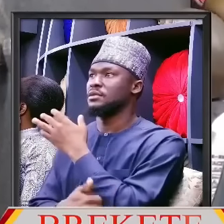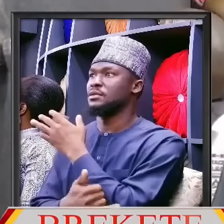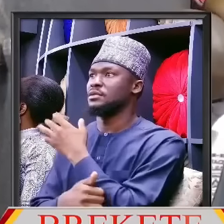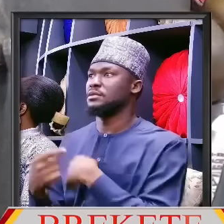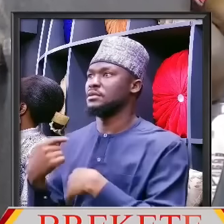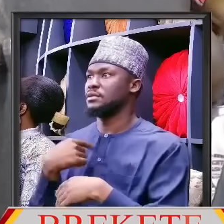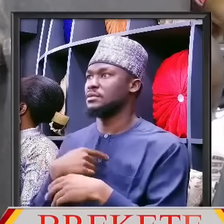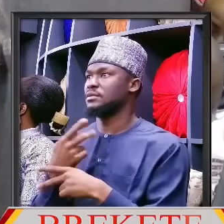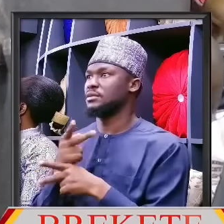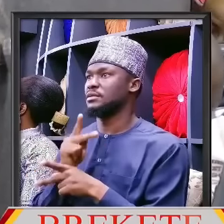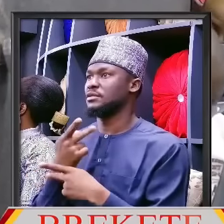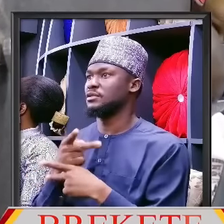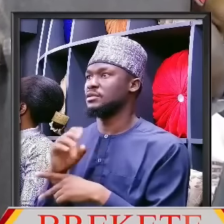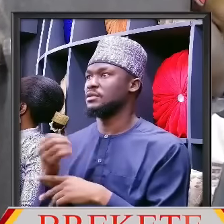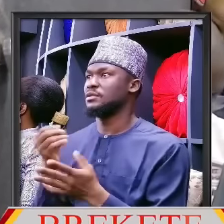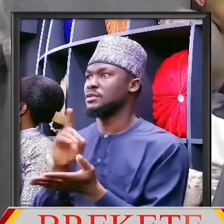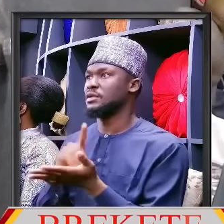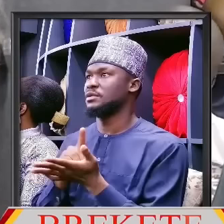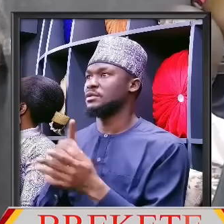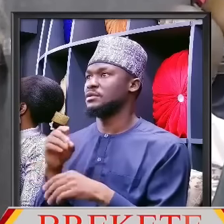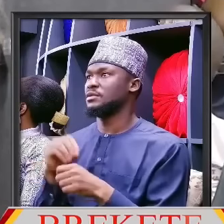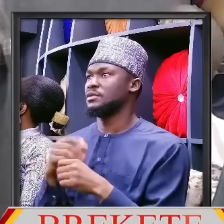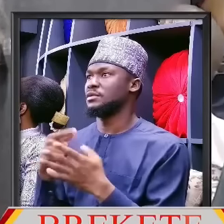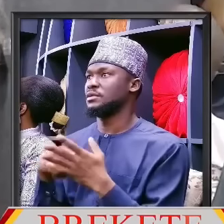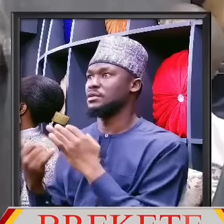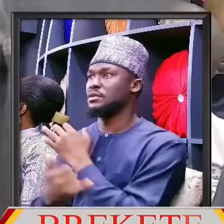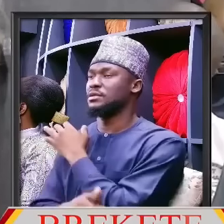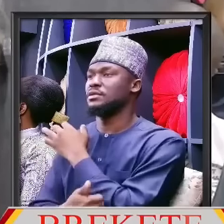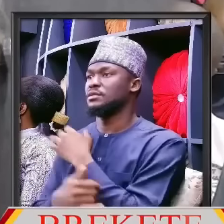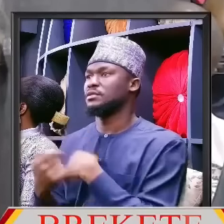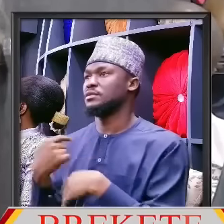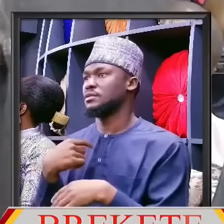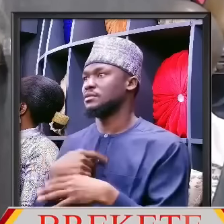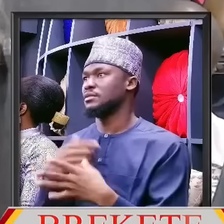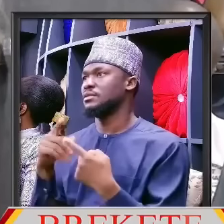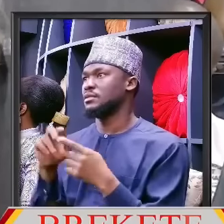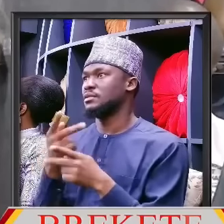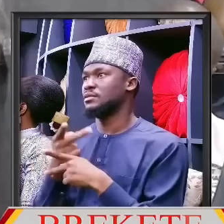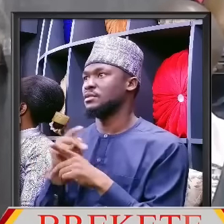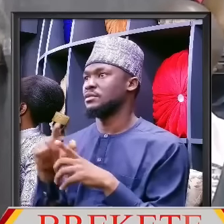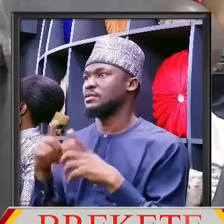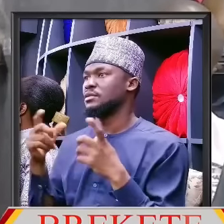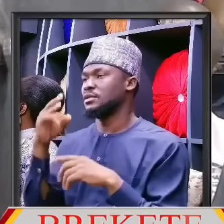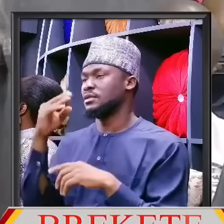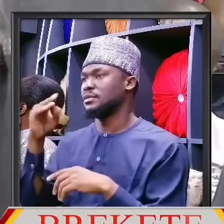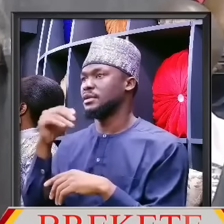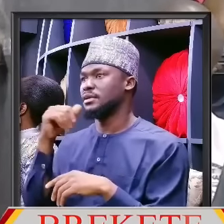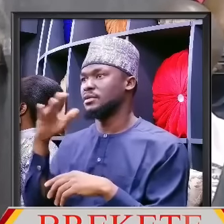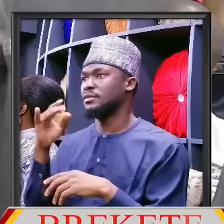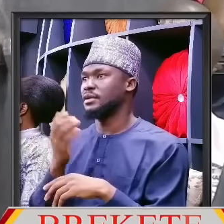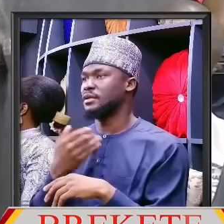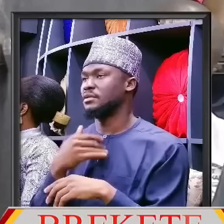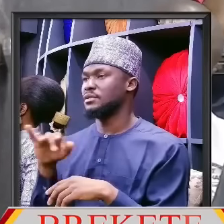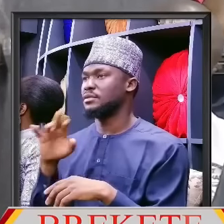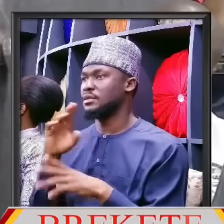produce cardiothoracic surgeons. We don't produce great men and women. Our students are doing